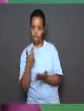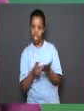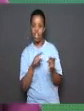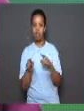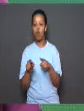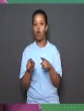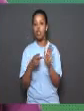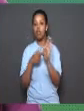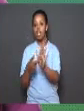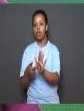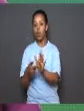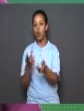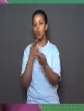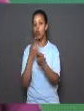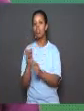basically proteins.